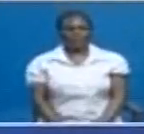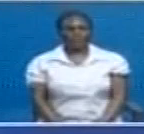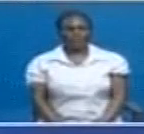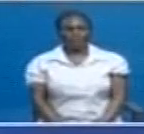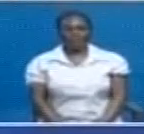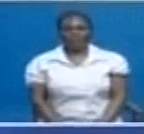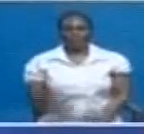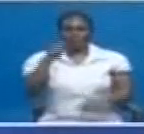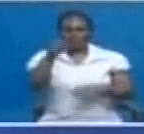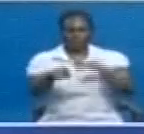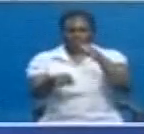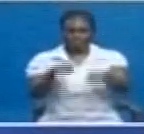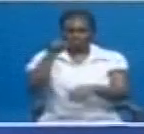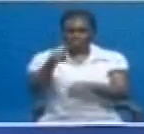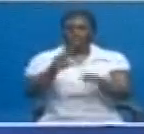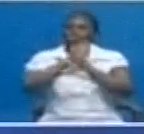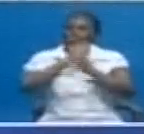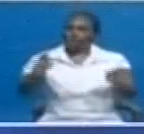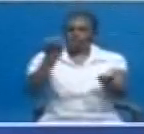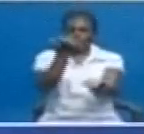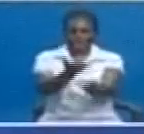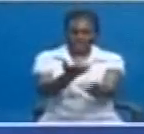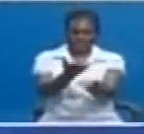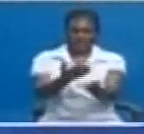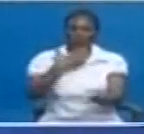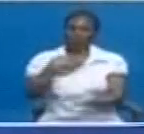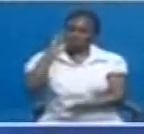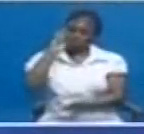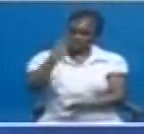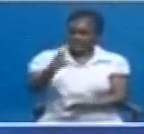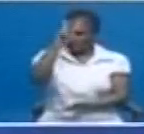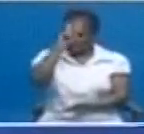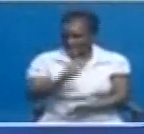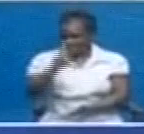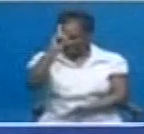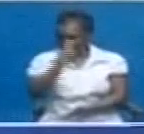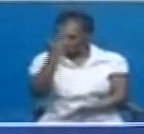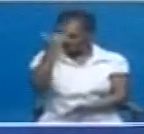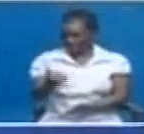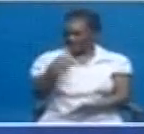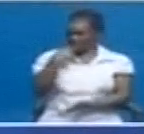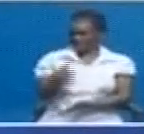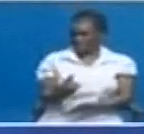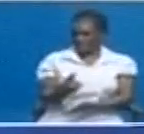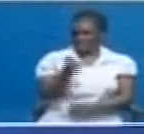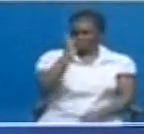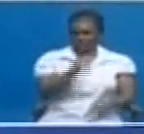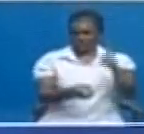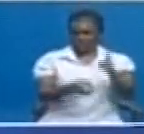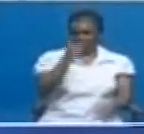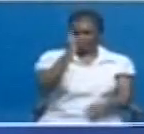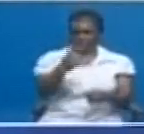There are allegations made, no evidence. We want to look into them seriously, because to say that in athletics